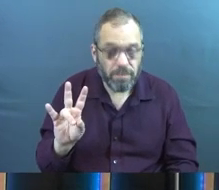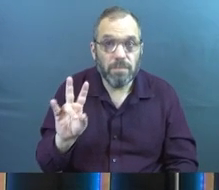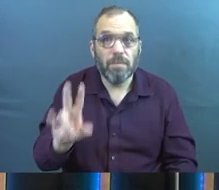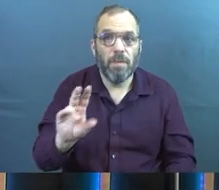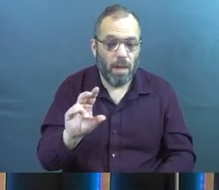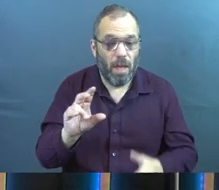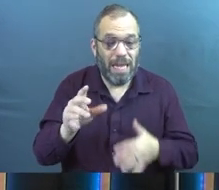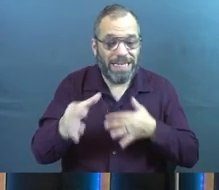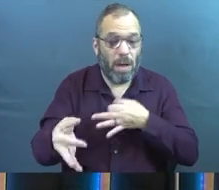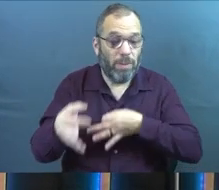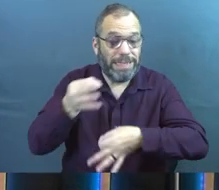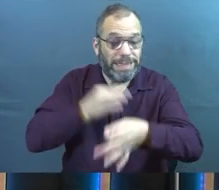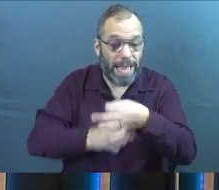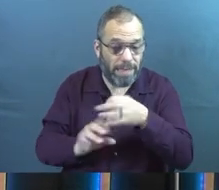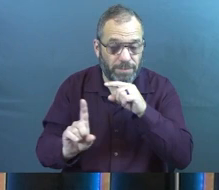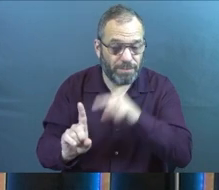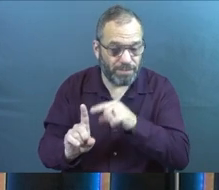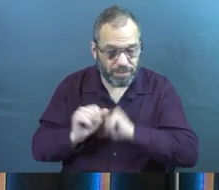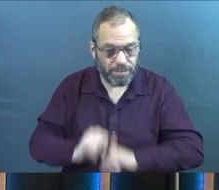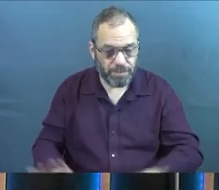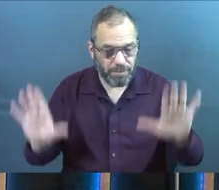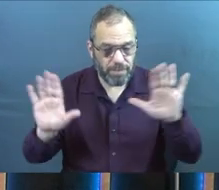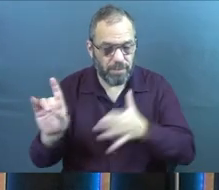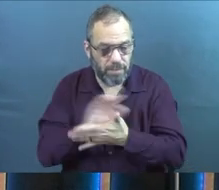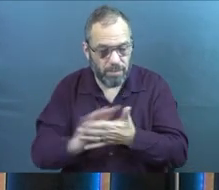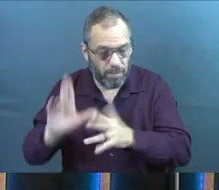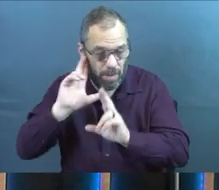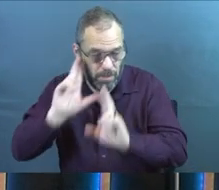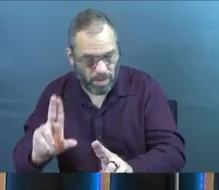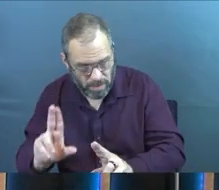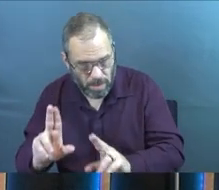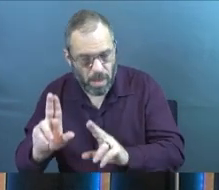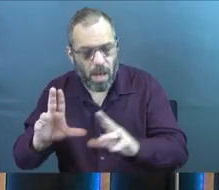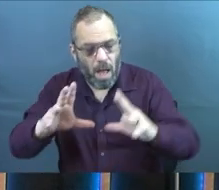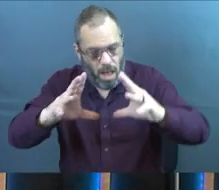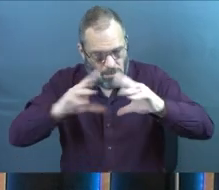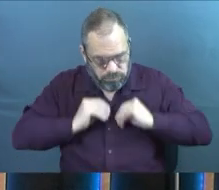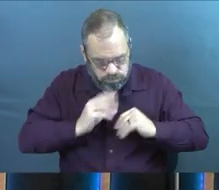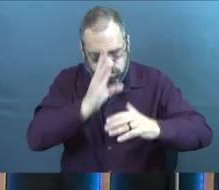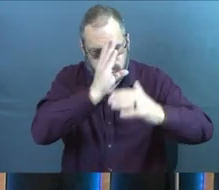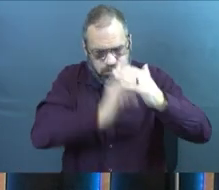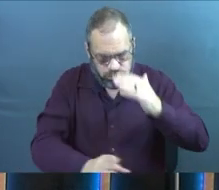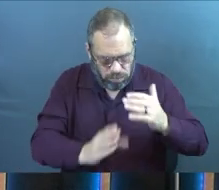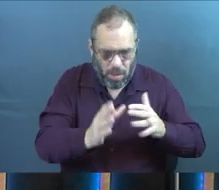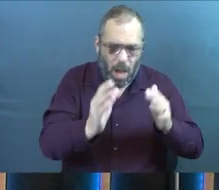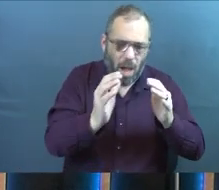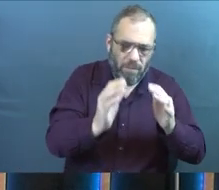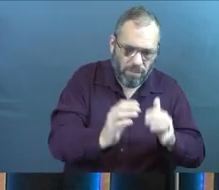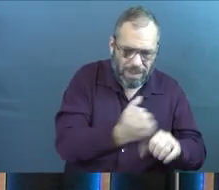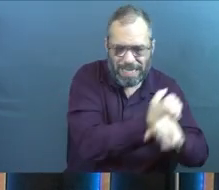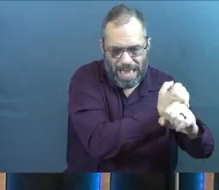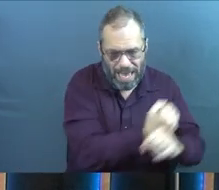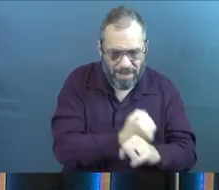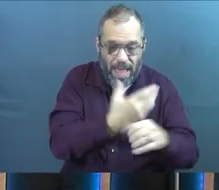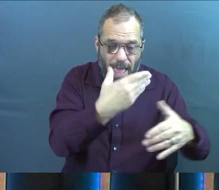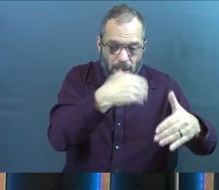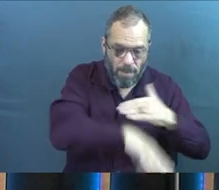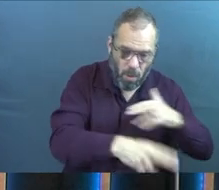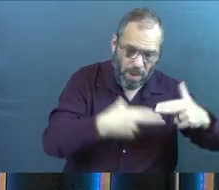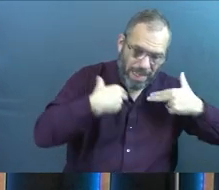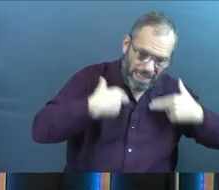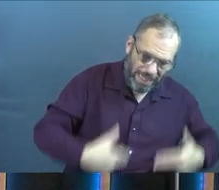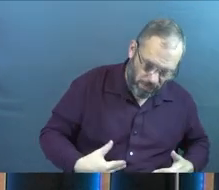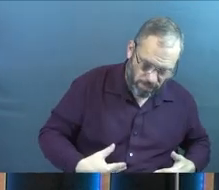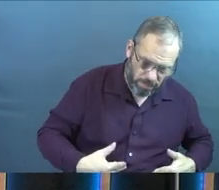verse 7, instead, he gave up his divine privileges. He took the humble position of a slave and was born as